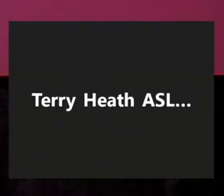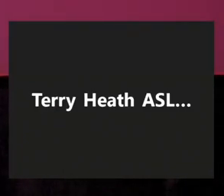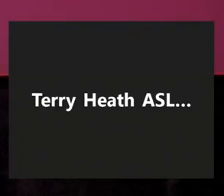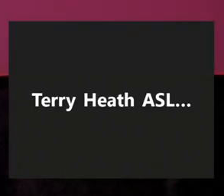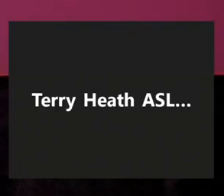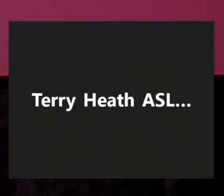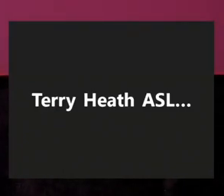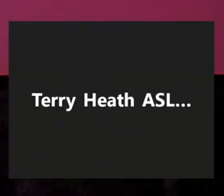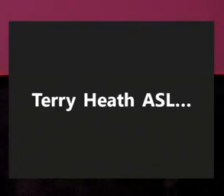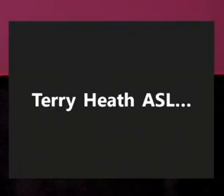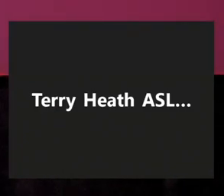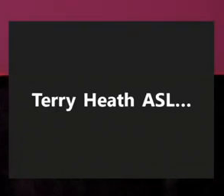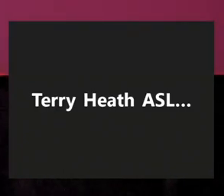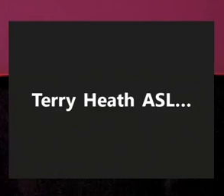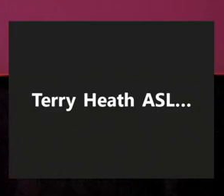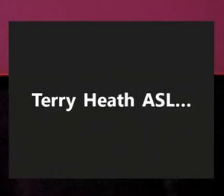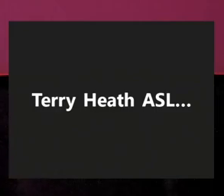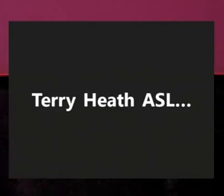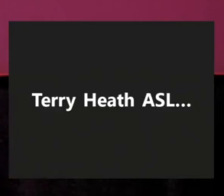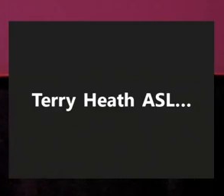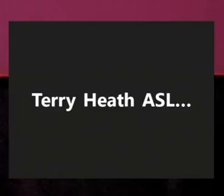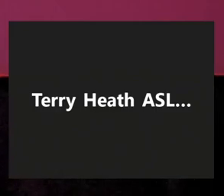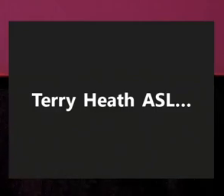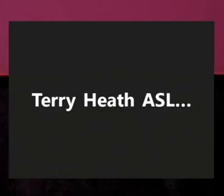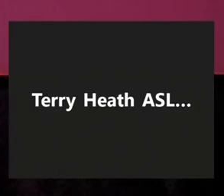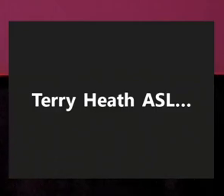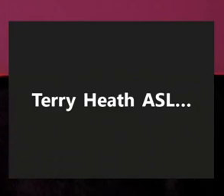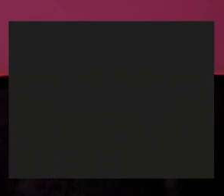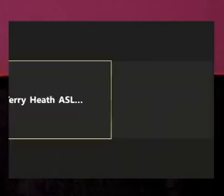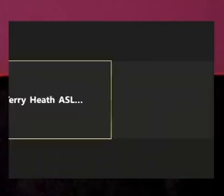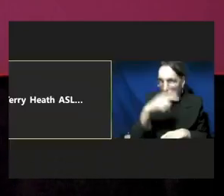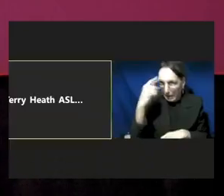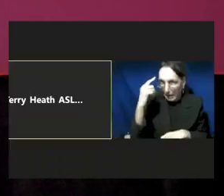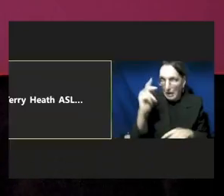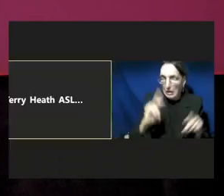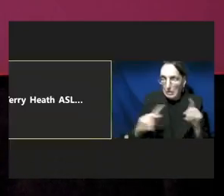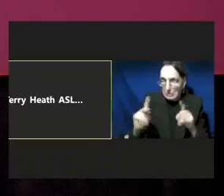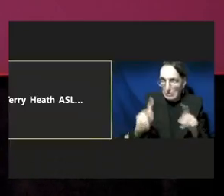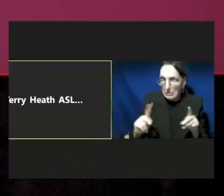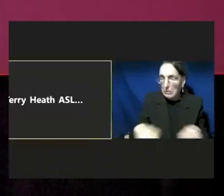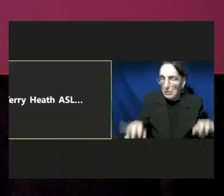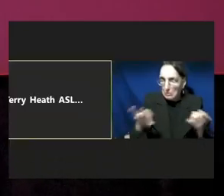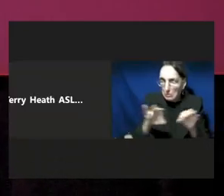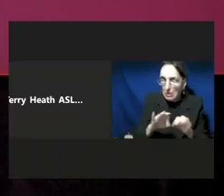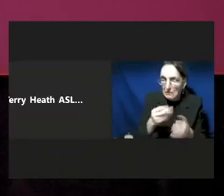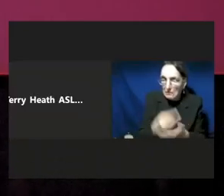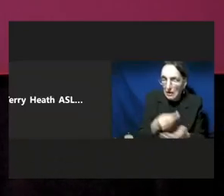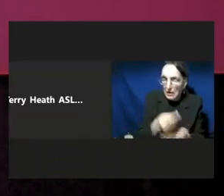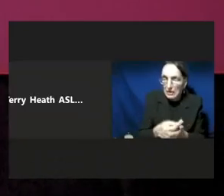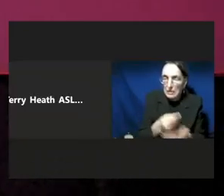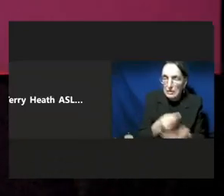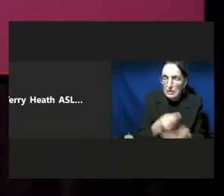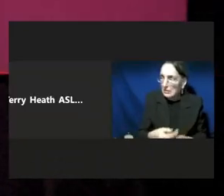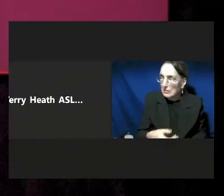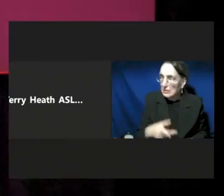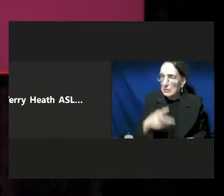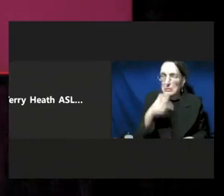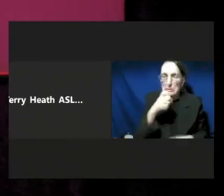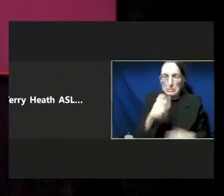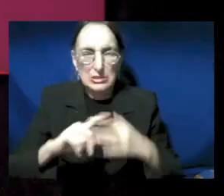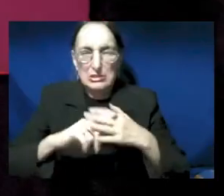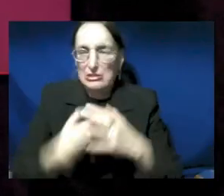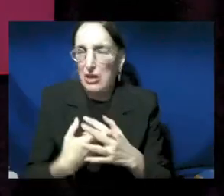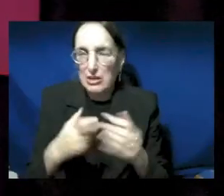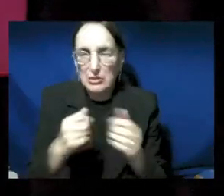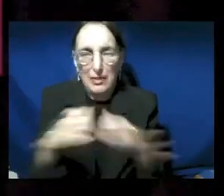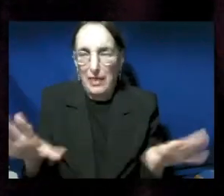an organization, Black Voters Matter Fund. Who starts a fund with no money? We did. But what